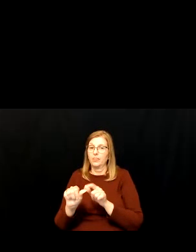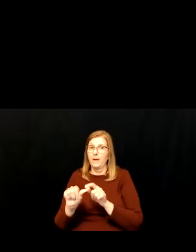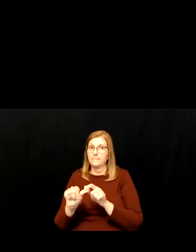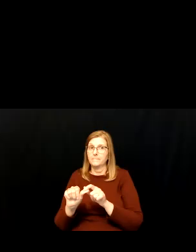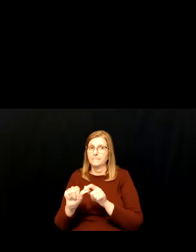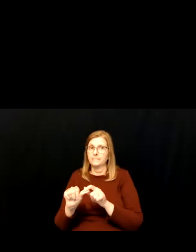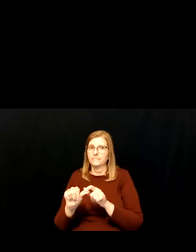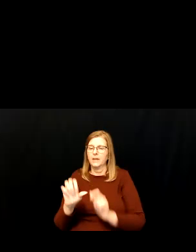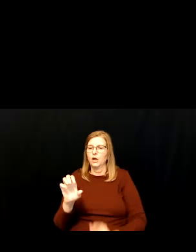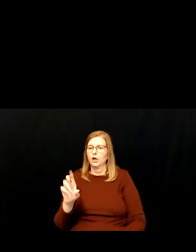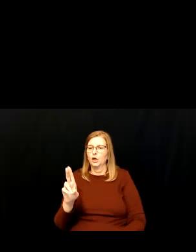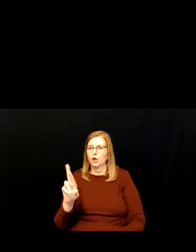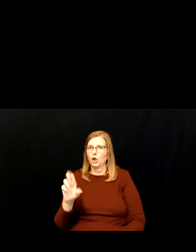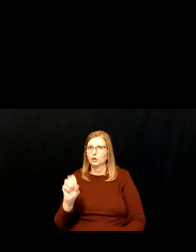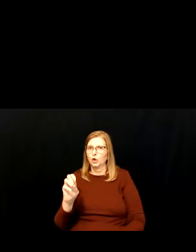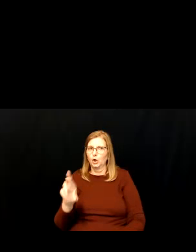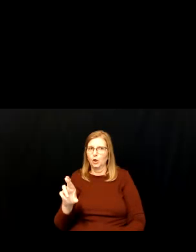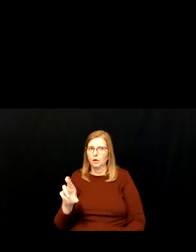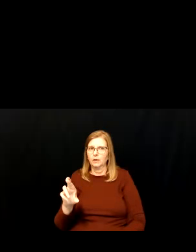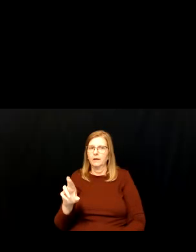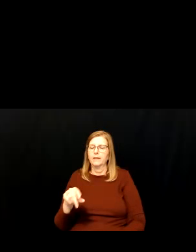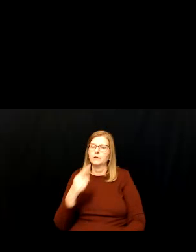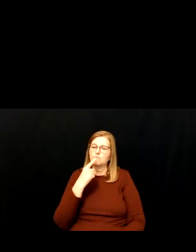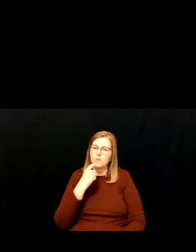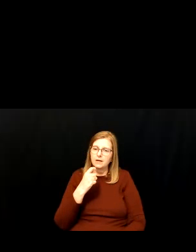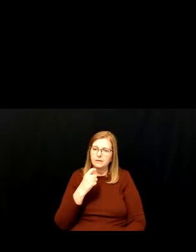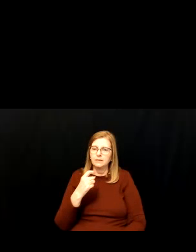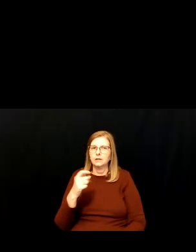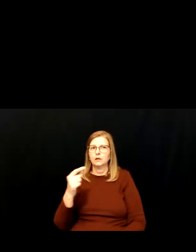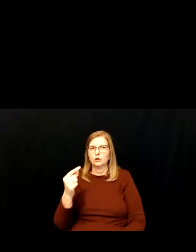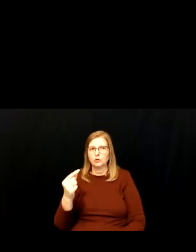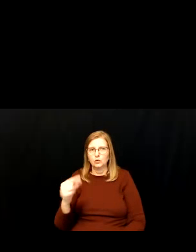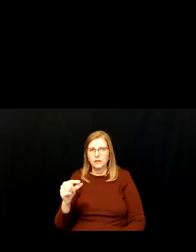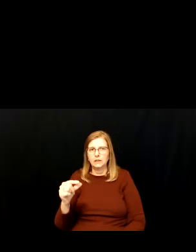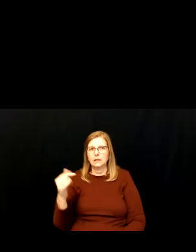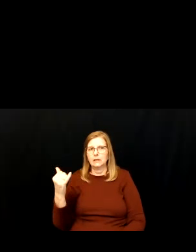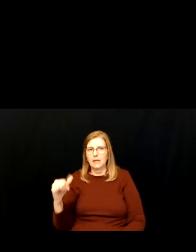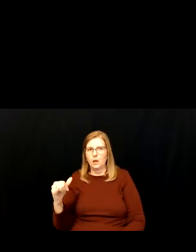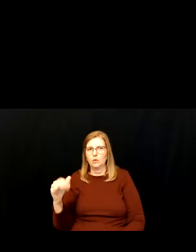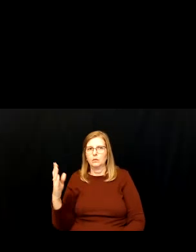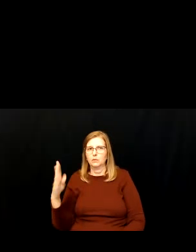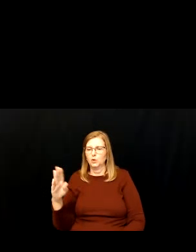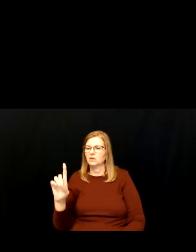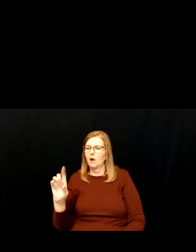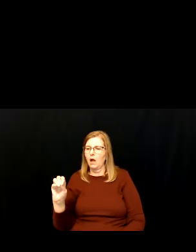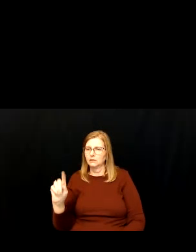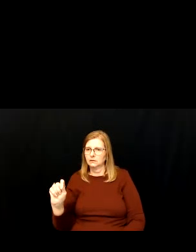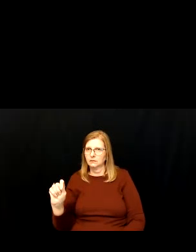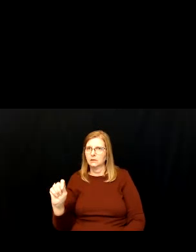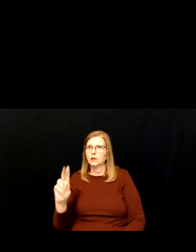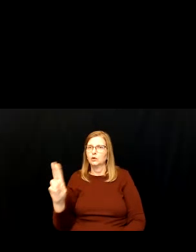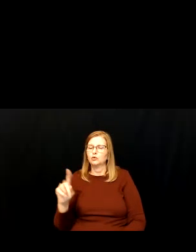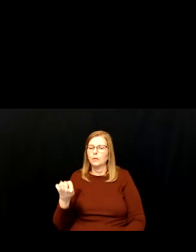the cursor. And then there's a red, a yellow, a green, and a blue dot as well that they would use to